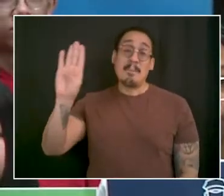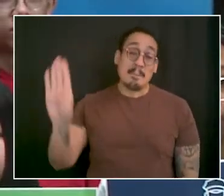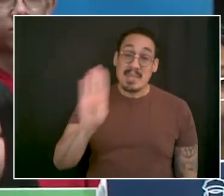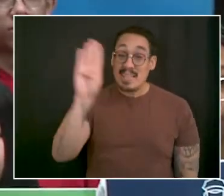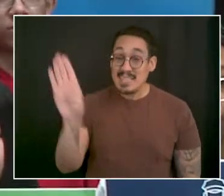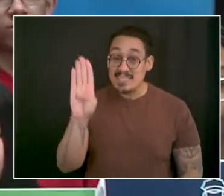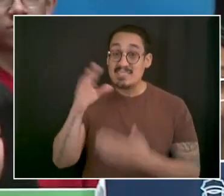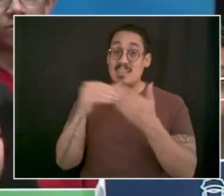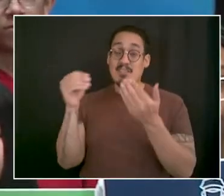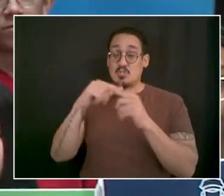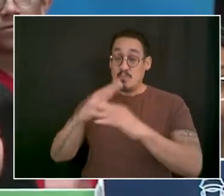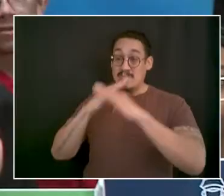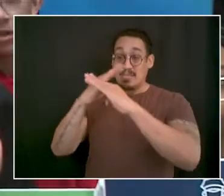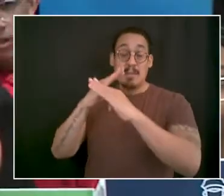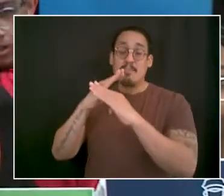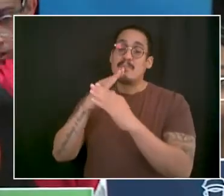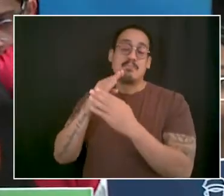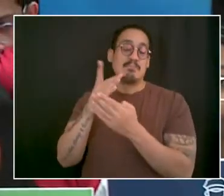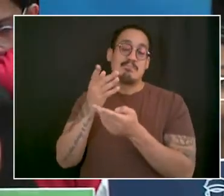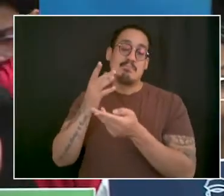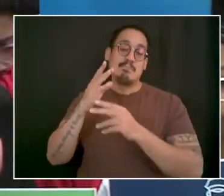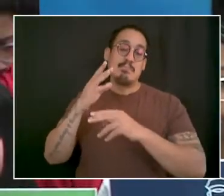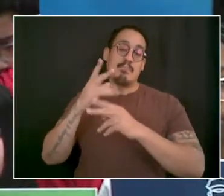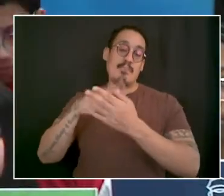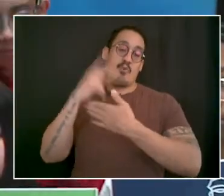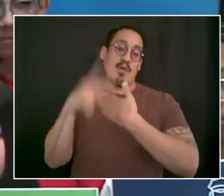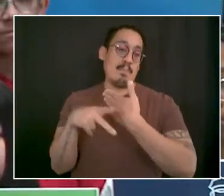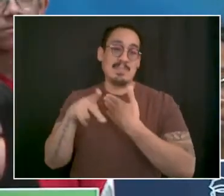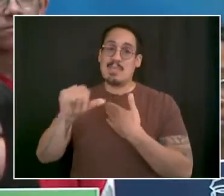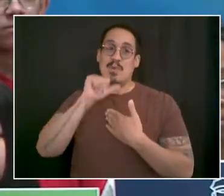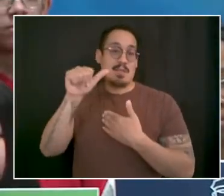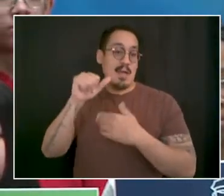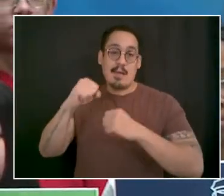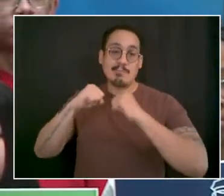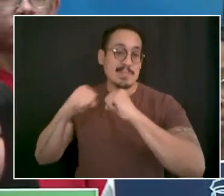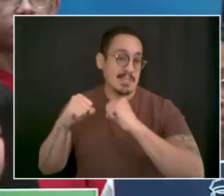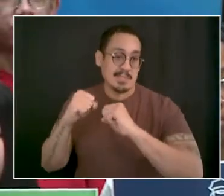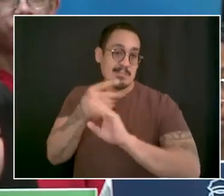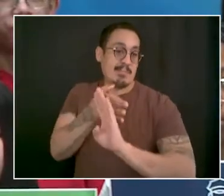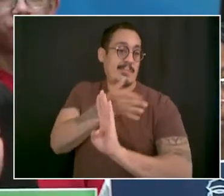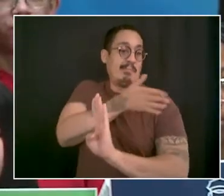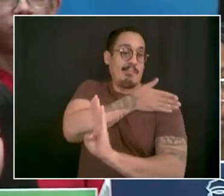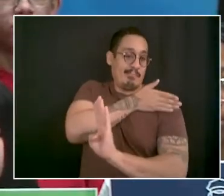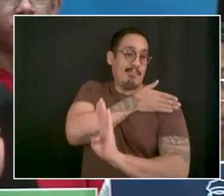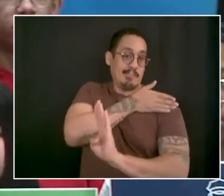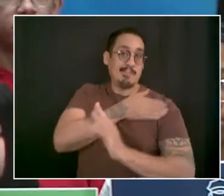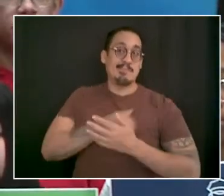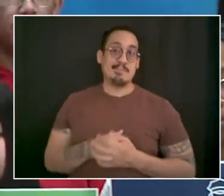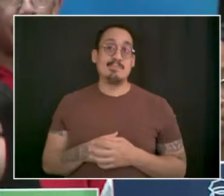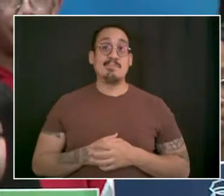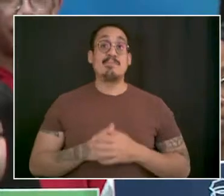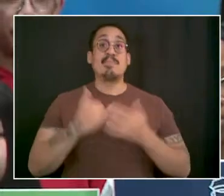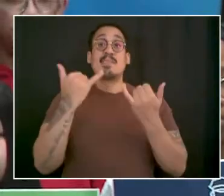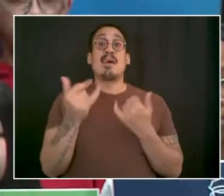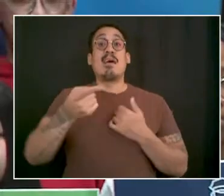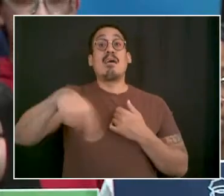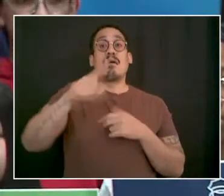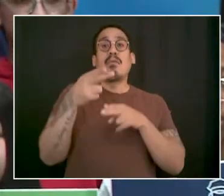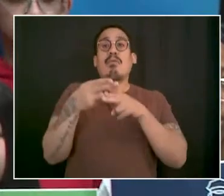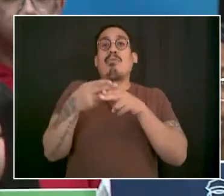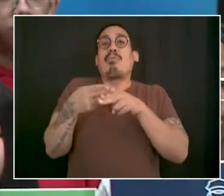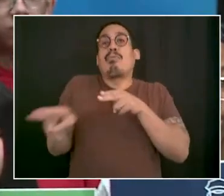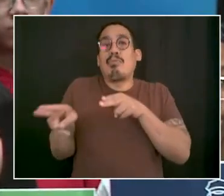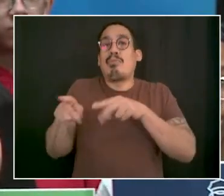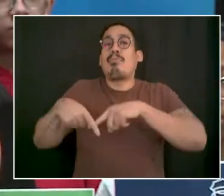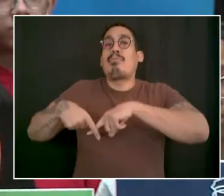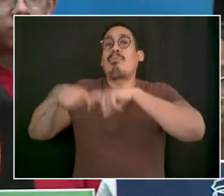funded in the coming year. Some had been funded with the short-term stimulus dollars that are expiring.